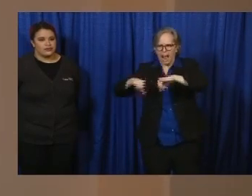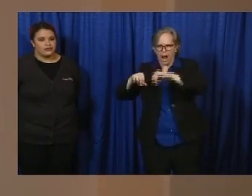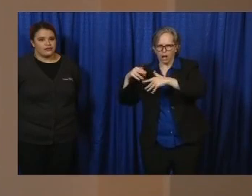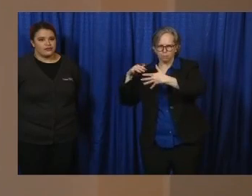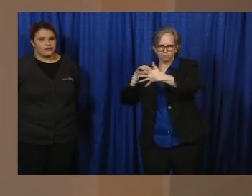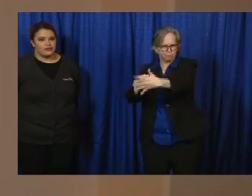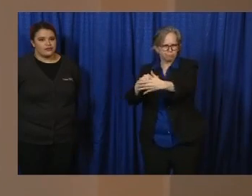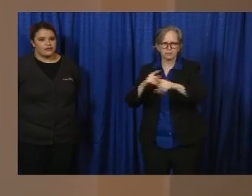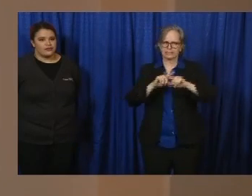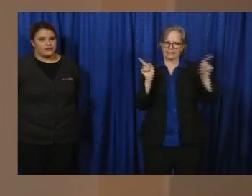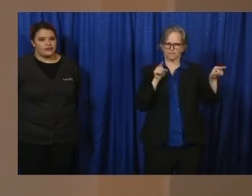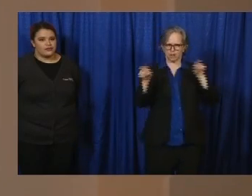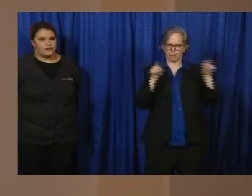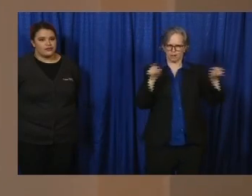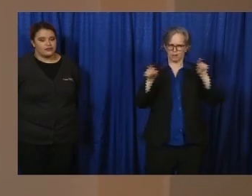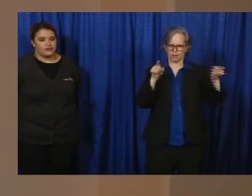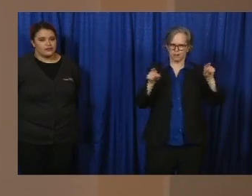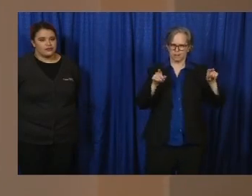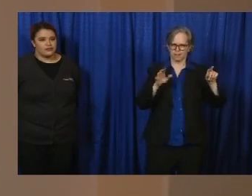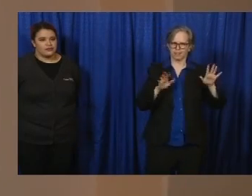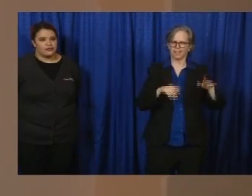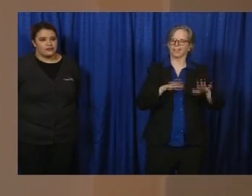in to how we look at all of this.